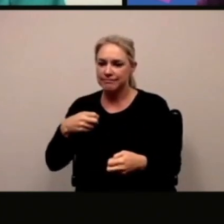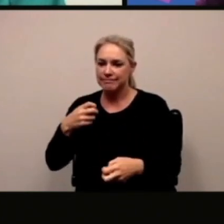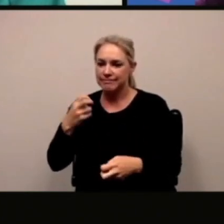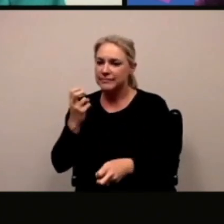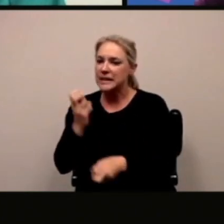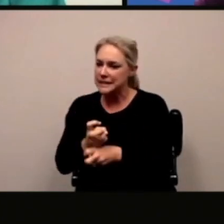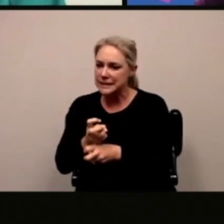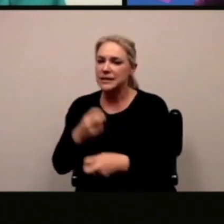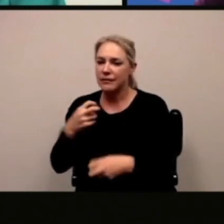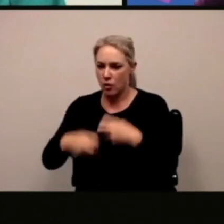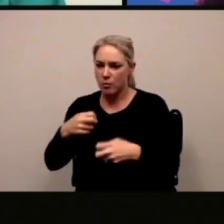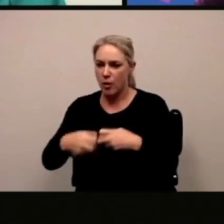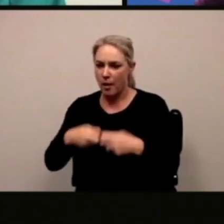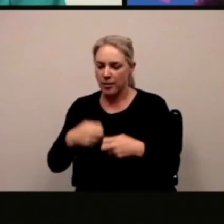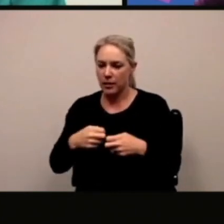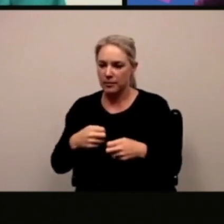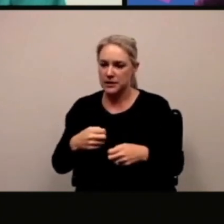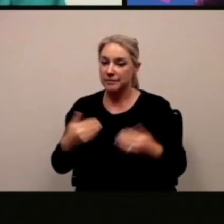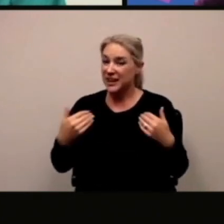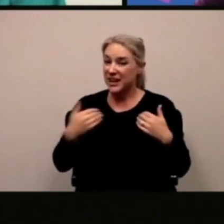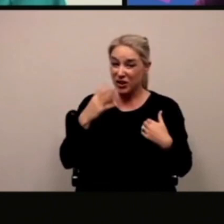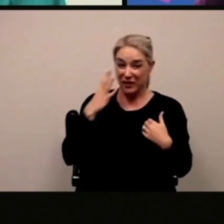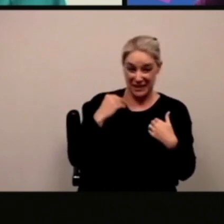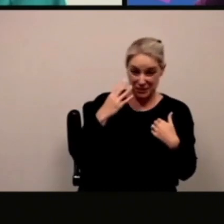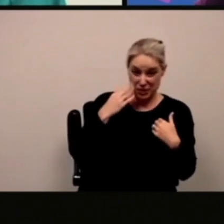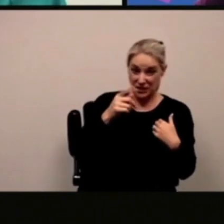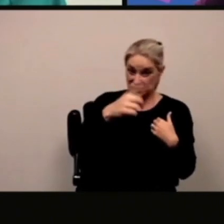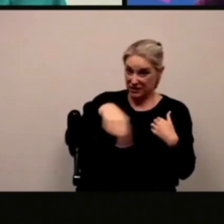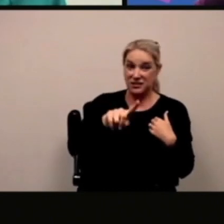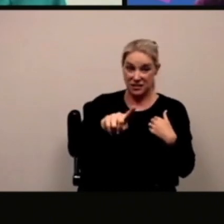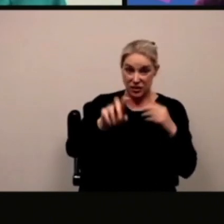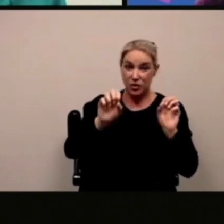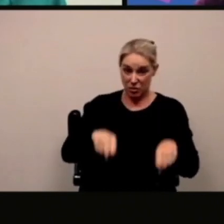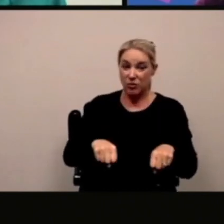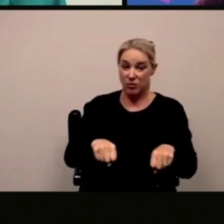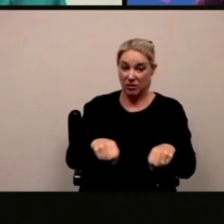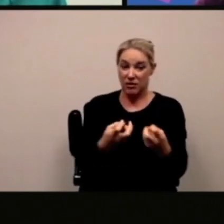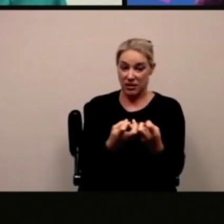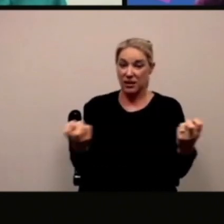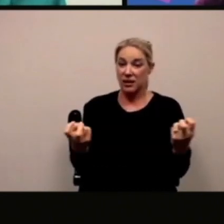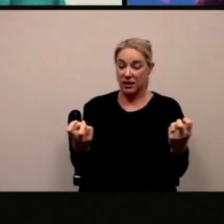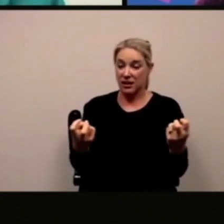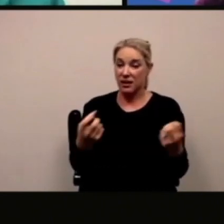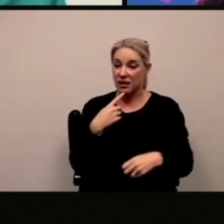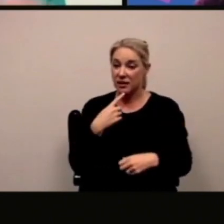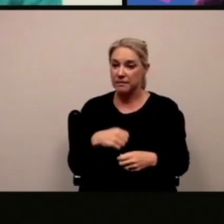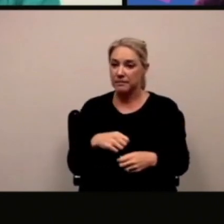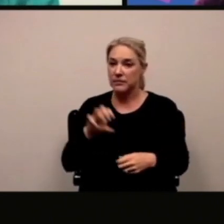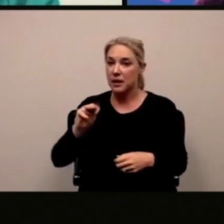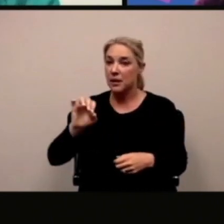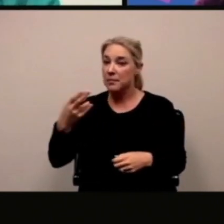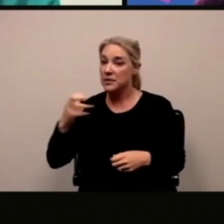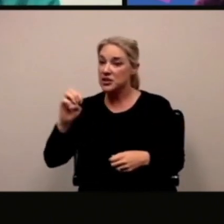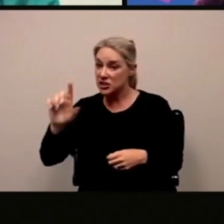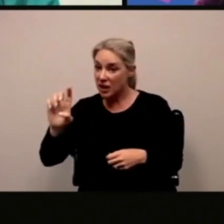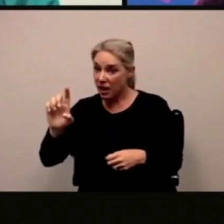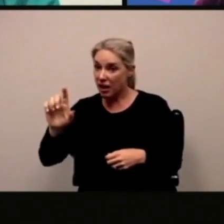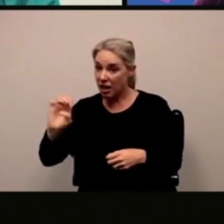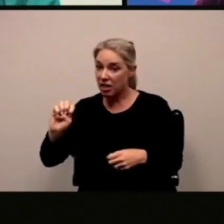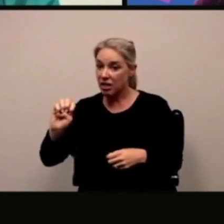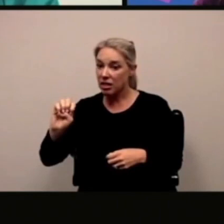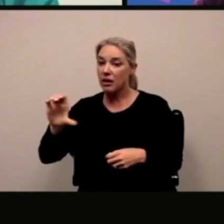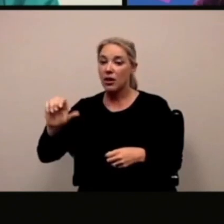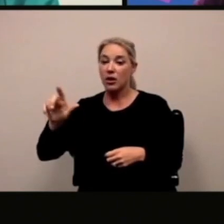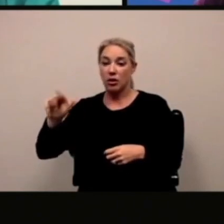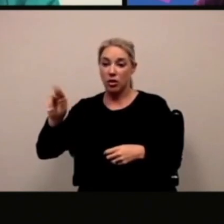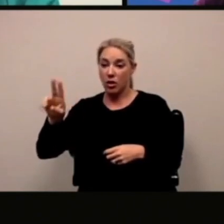experiences? I mean, I don't know. And I think from what I've seen, you guys have. Michelle, Claudia, do you want to talk about any of those experiences on facing